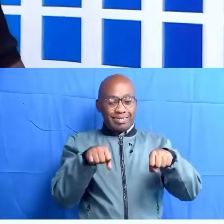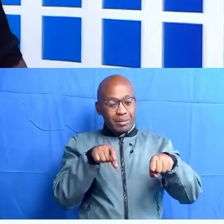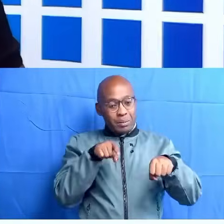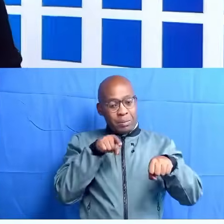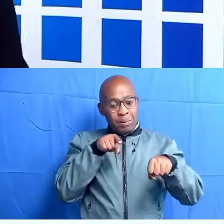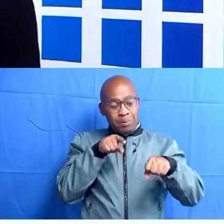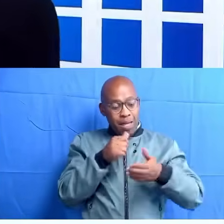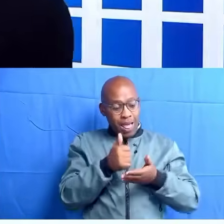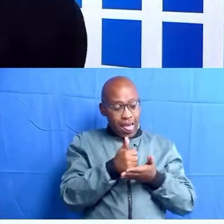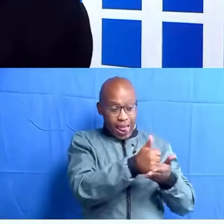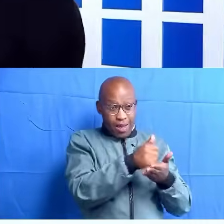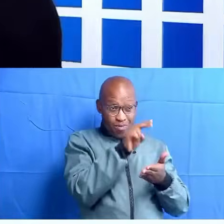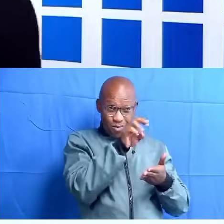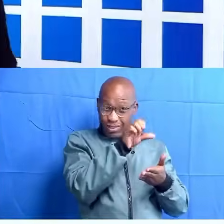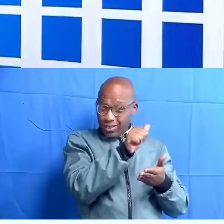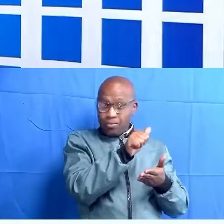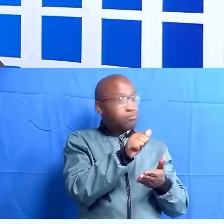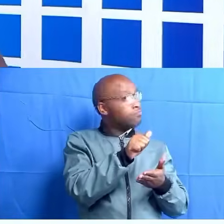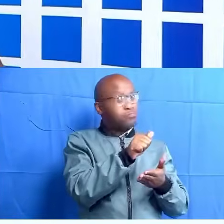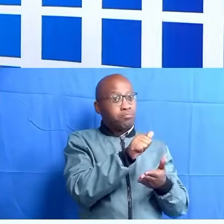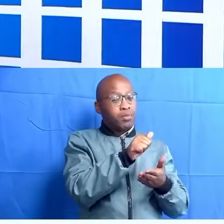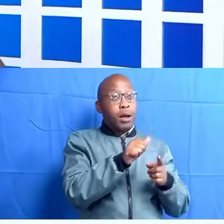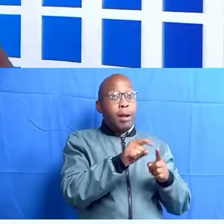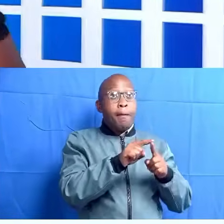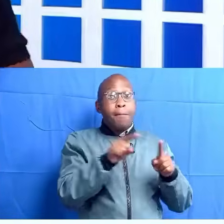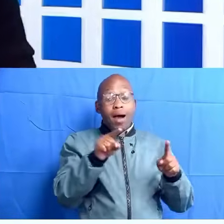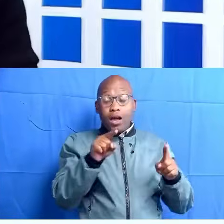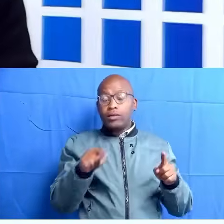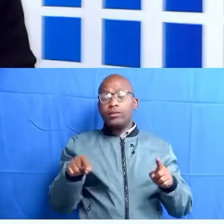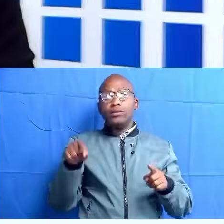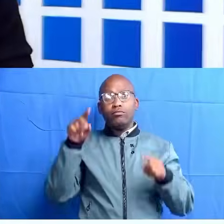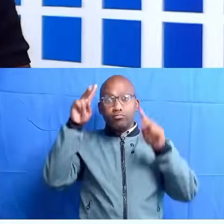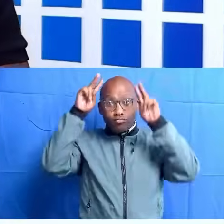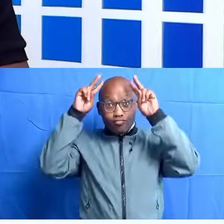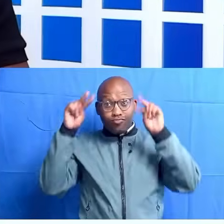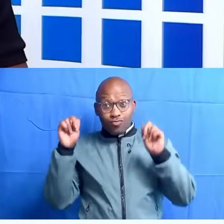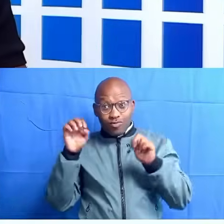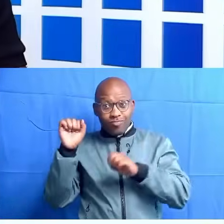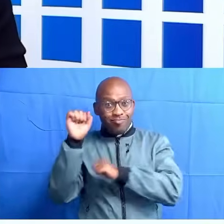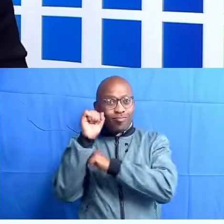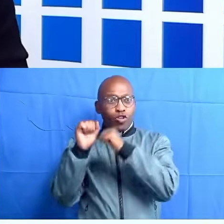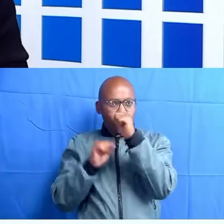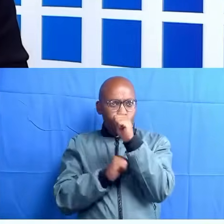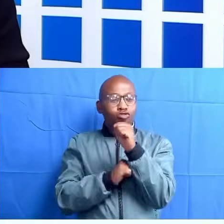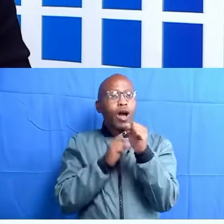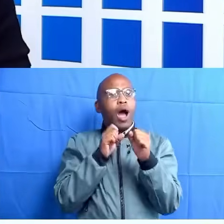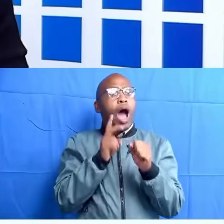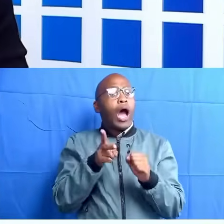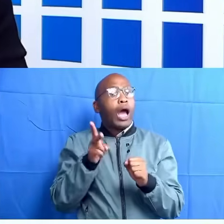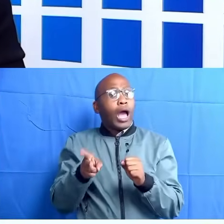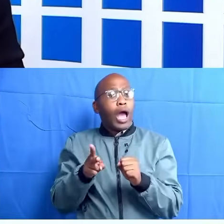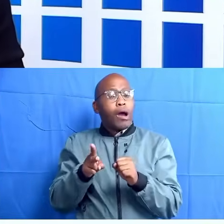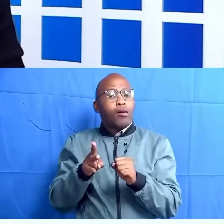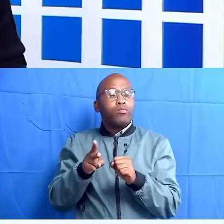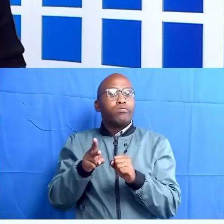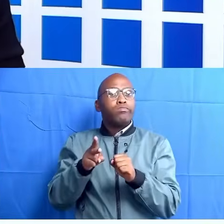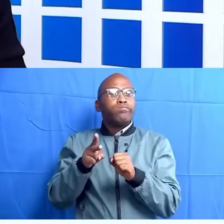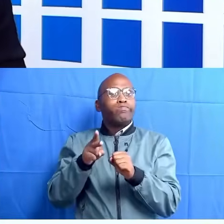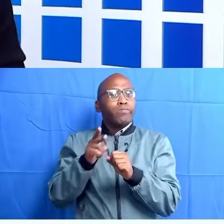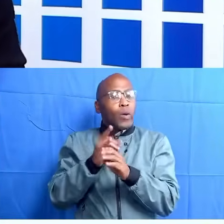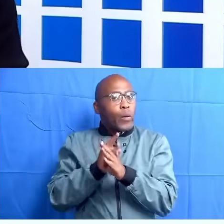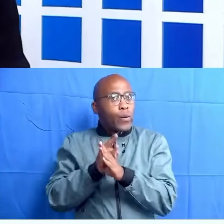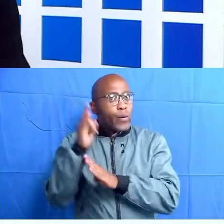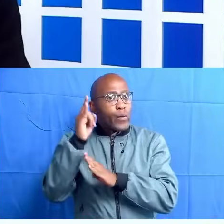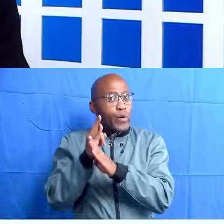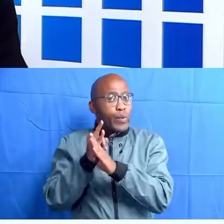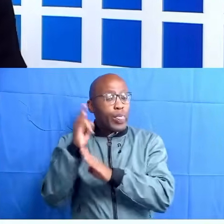it was effective for the Viet Cong strategies. Now, the Viet Congs, remember, were using the guerrilla tactics,